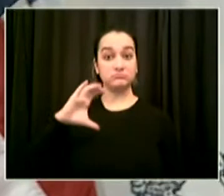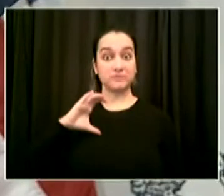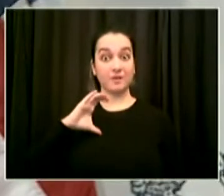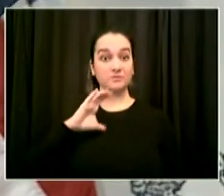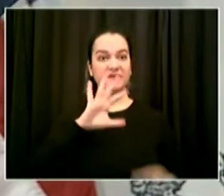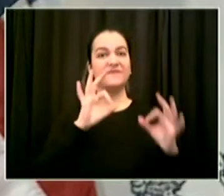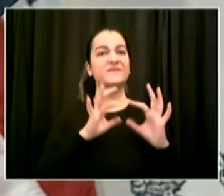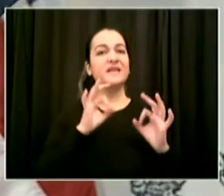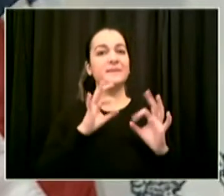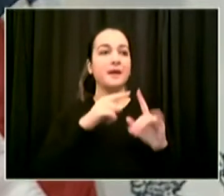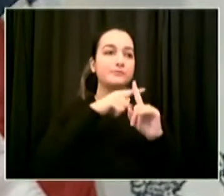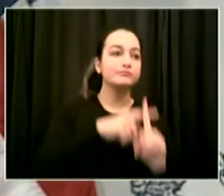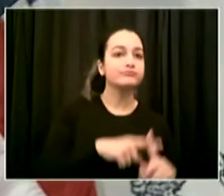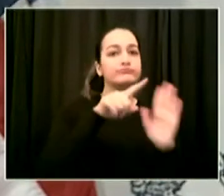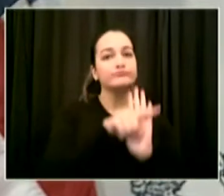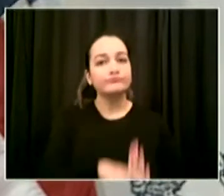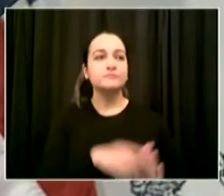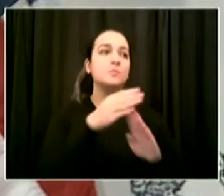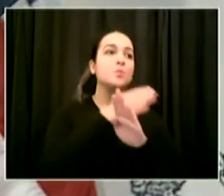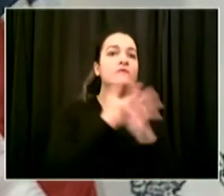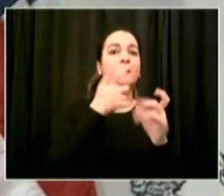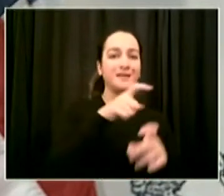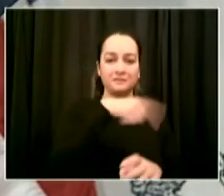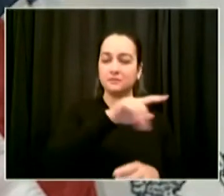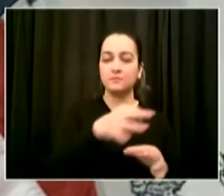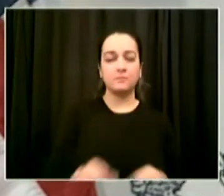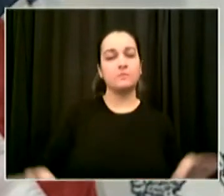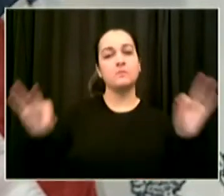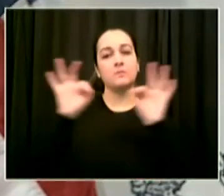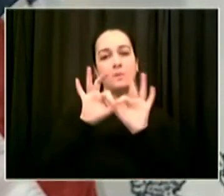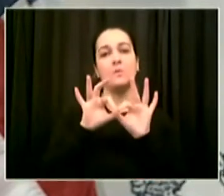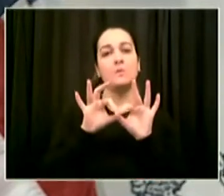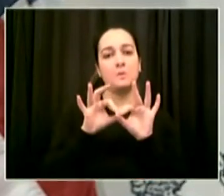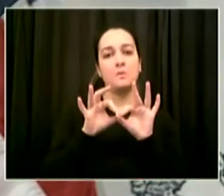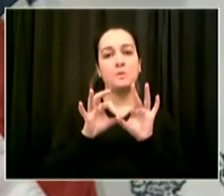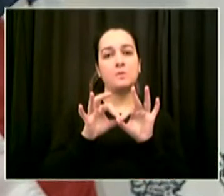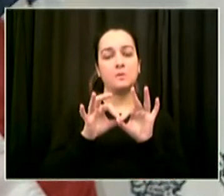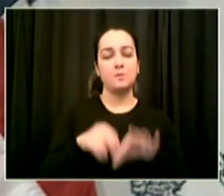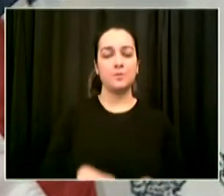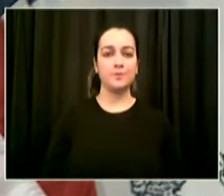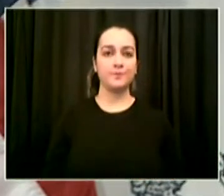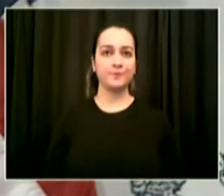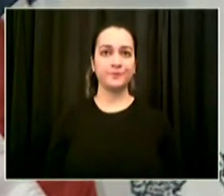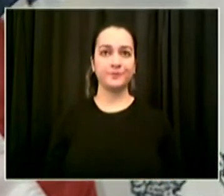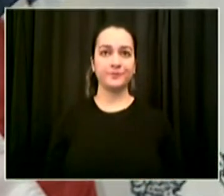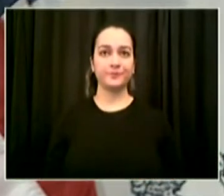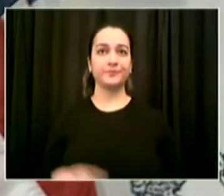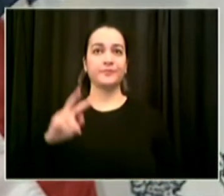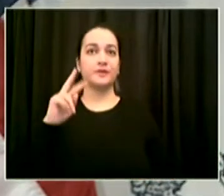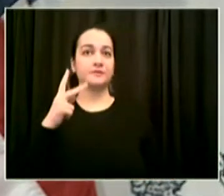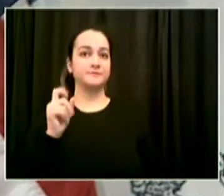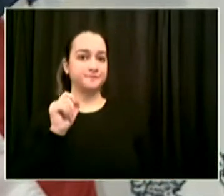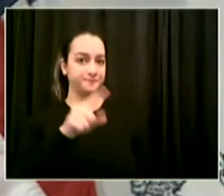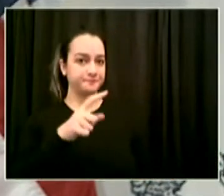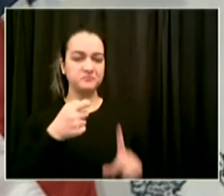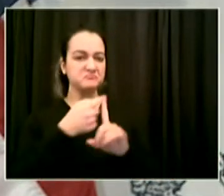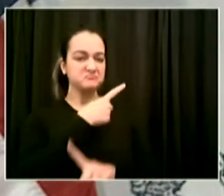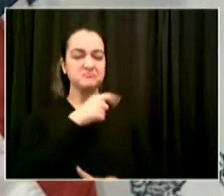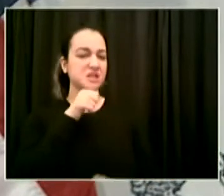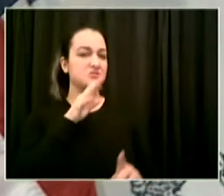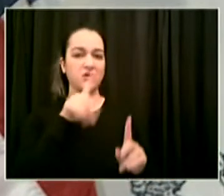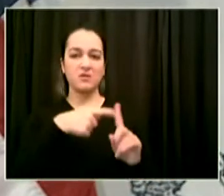Okay, different topic. Yesterday, the governor said he was going to reach out to you to have a conversation about